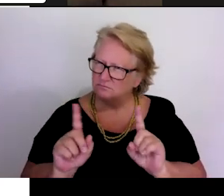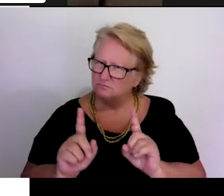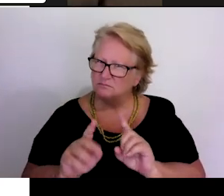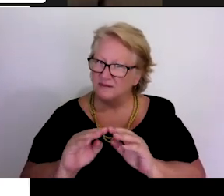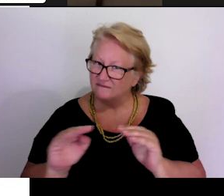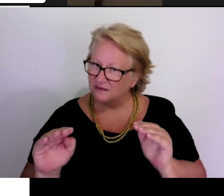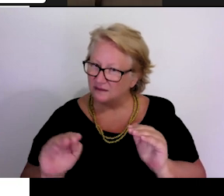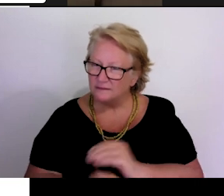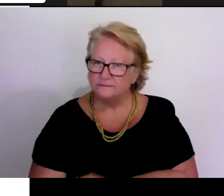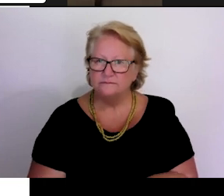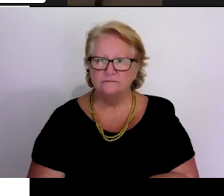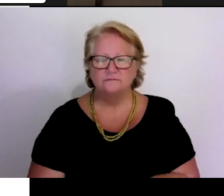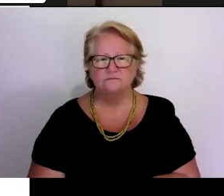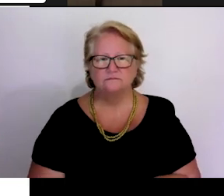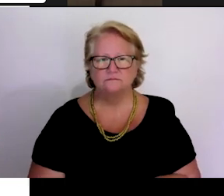fair?